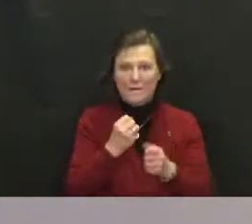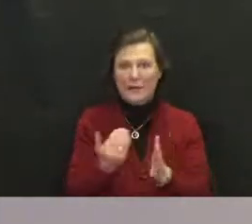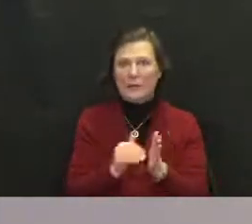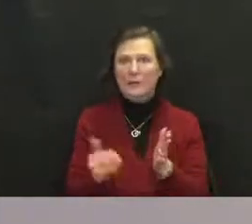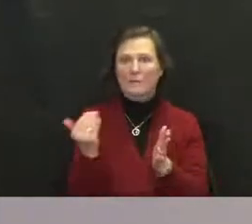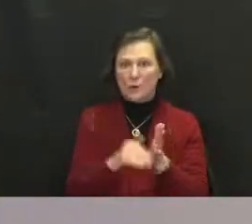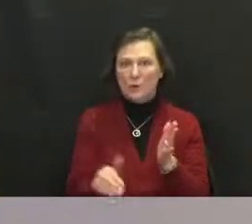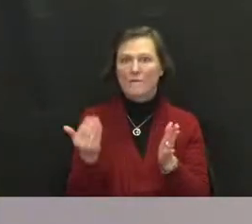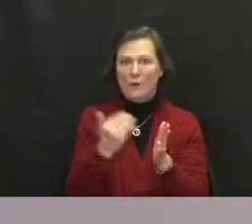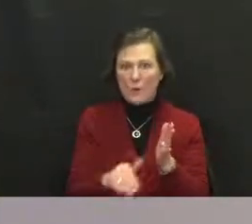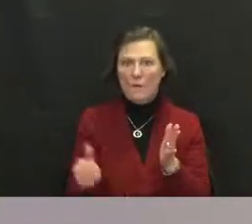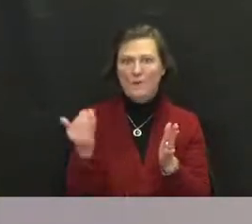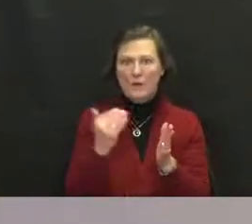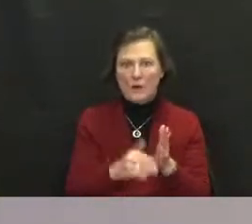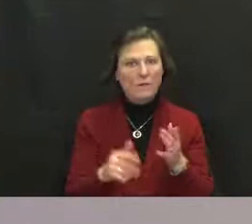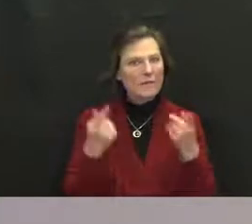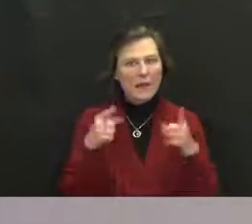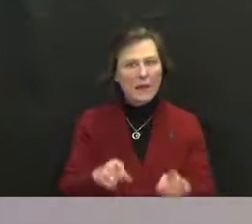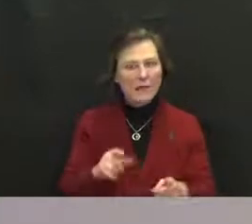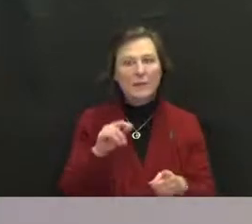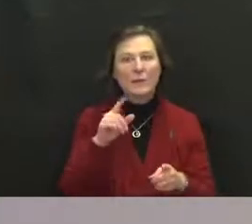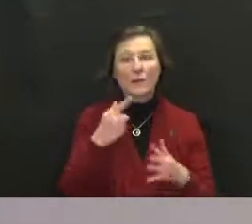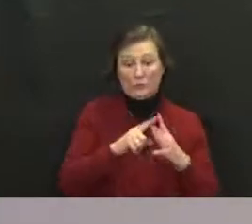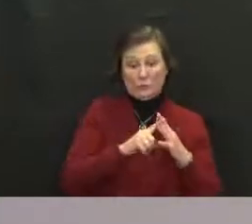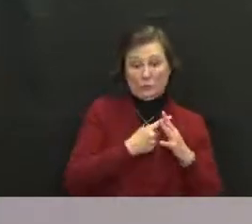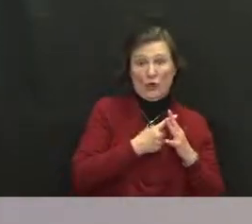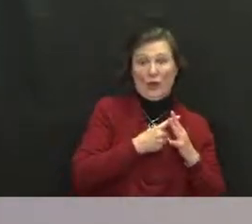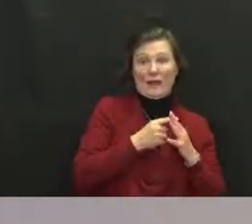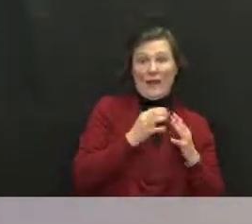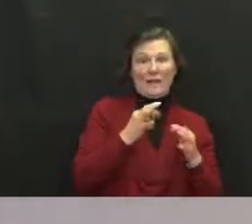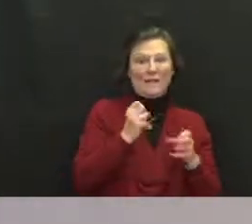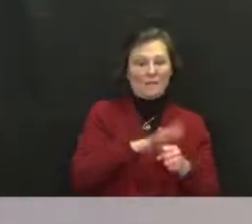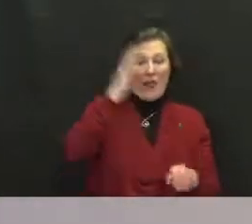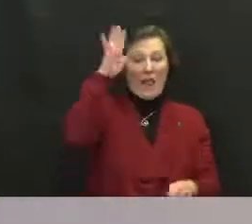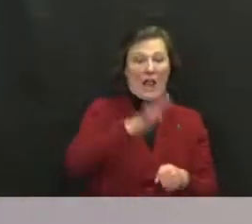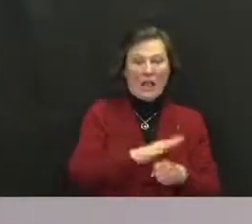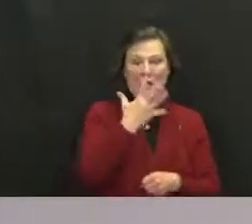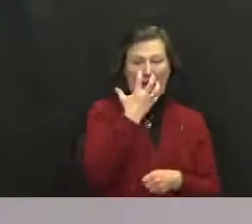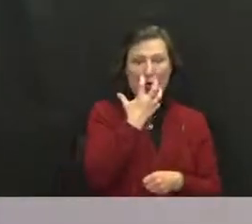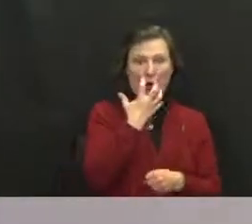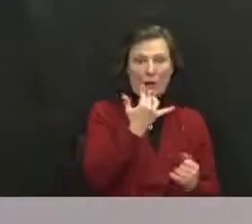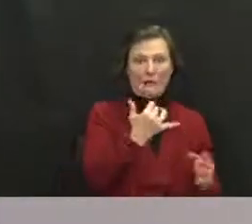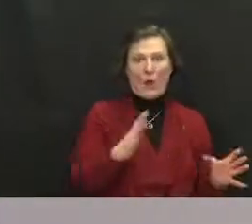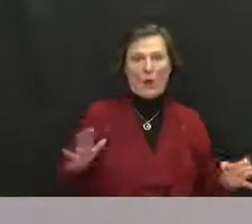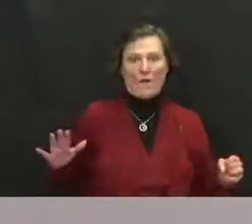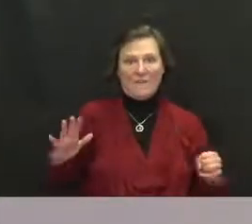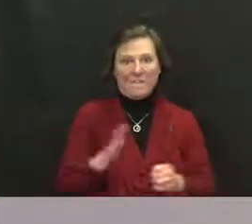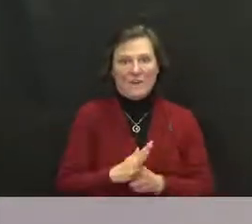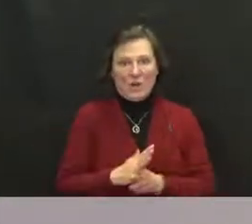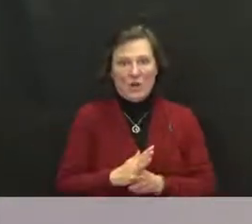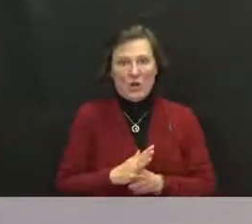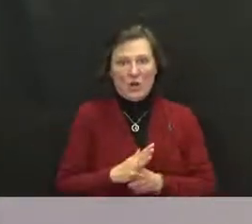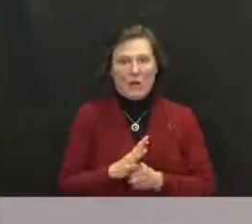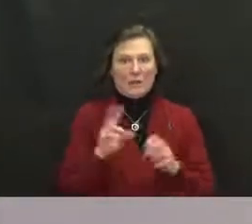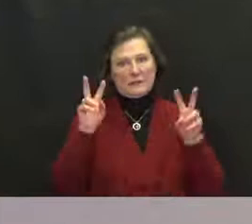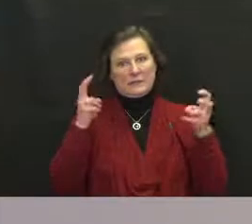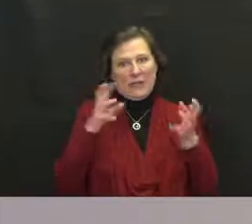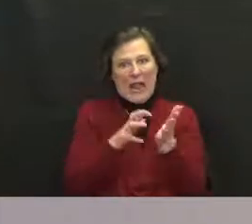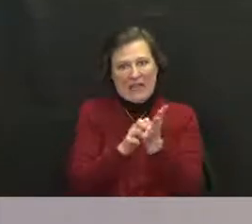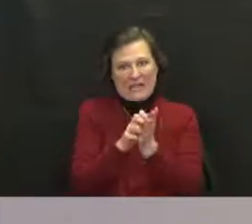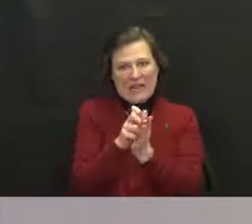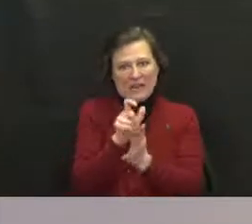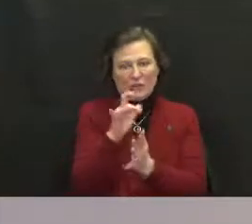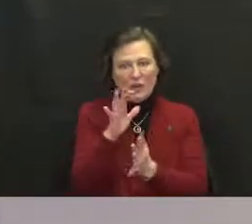over and over again, such that what began as a flash of anger is now the full-grown cancer of